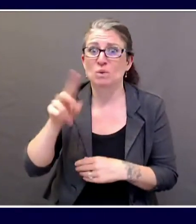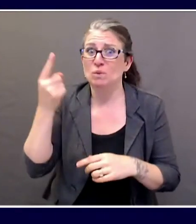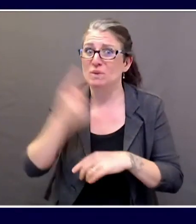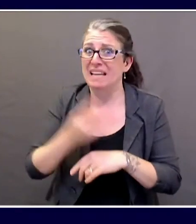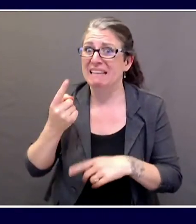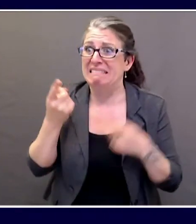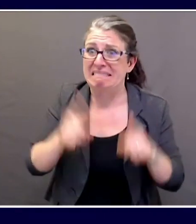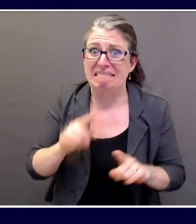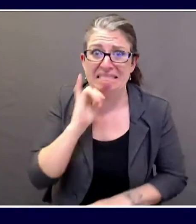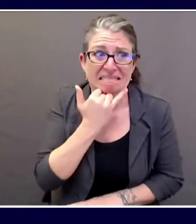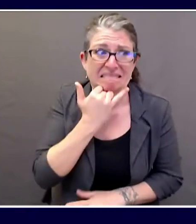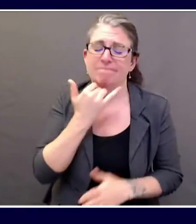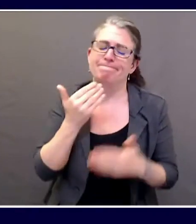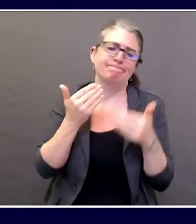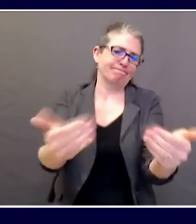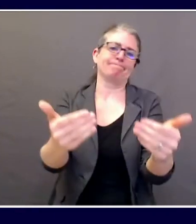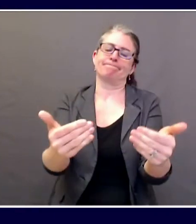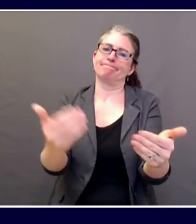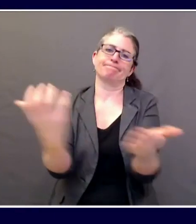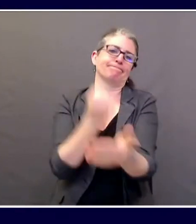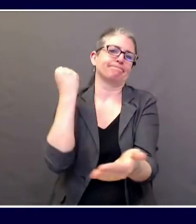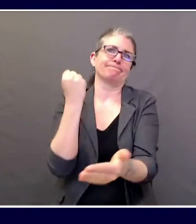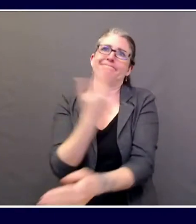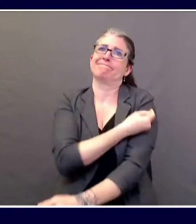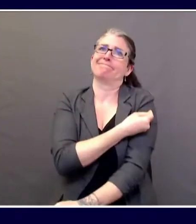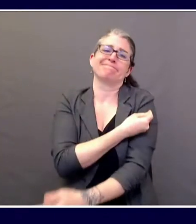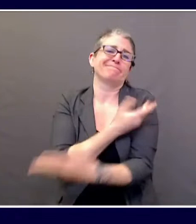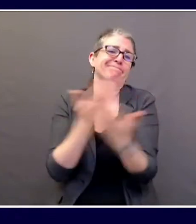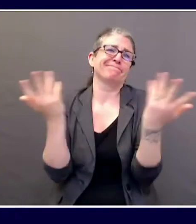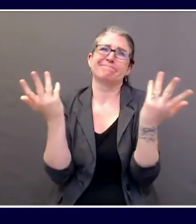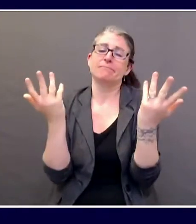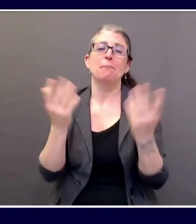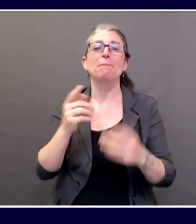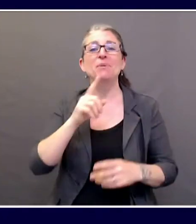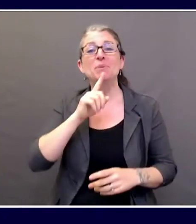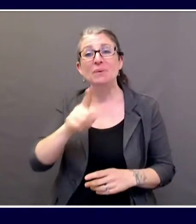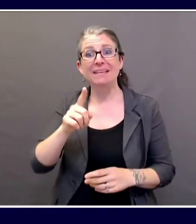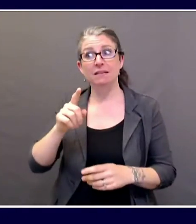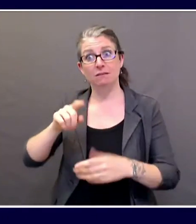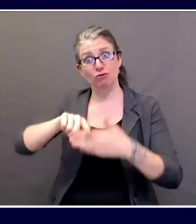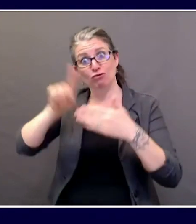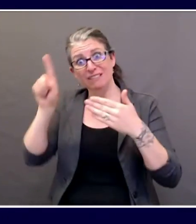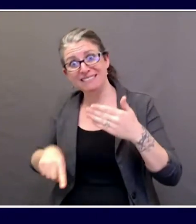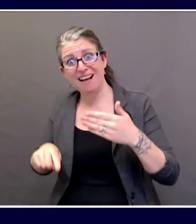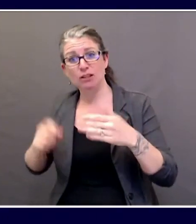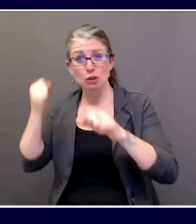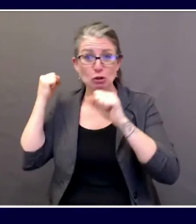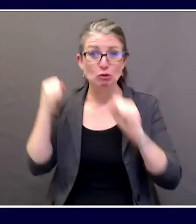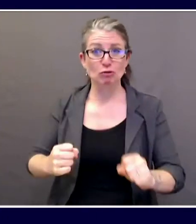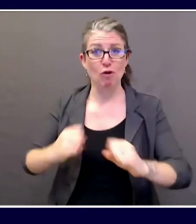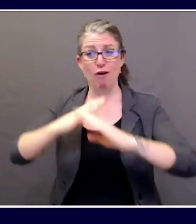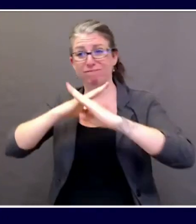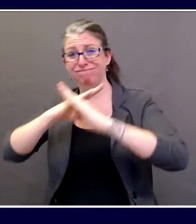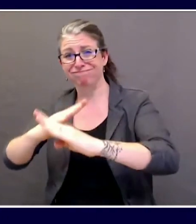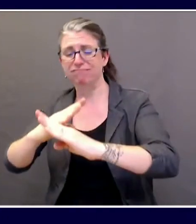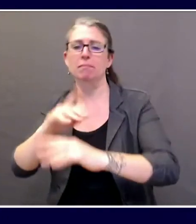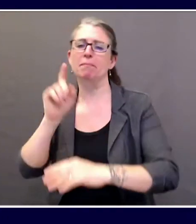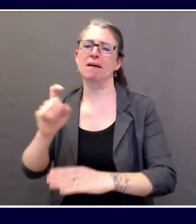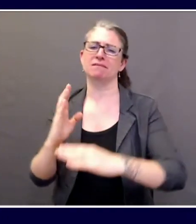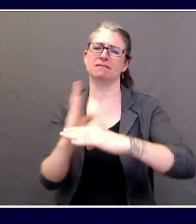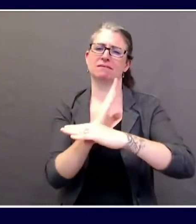the 28-day mark. Most folks in Maine, based on the data that we get, which we receive all those data,